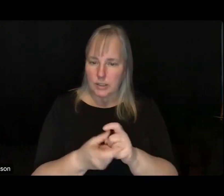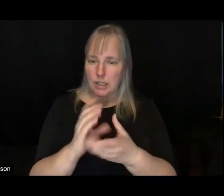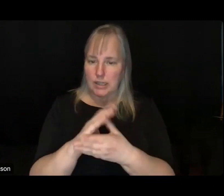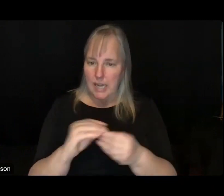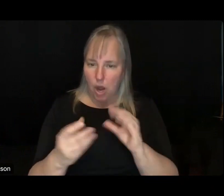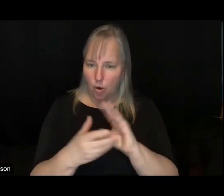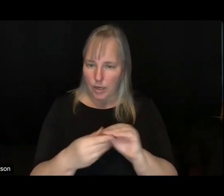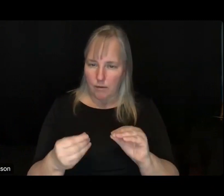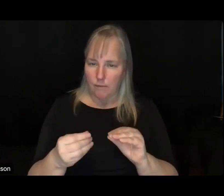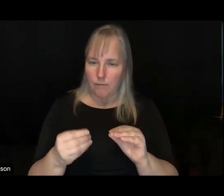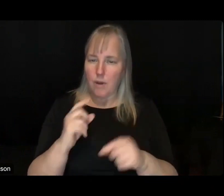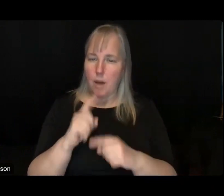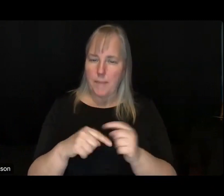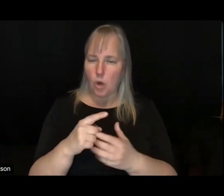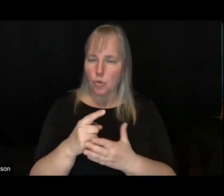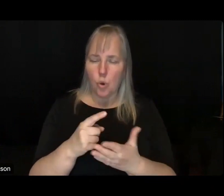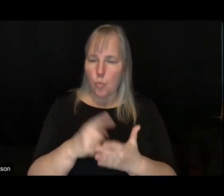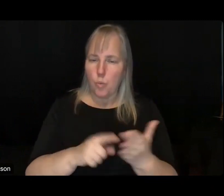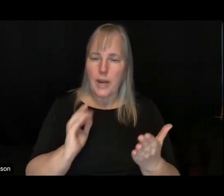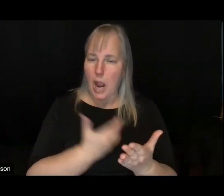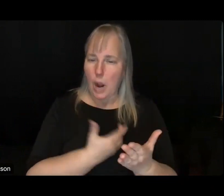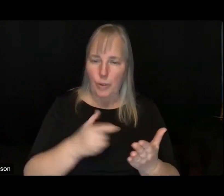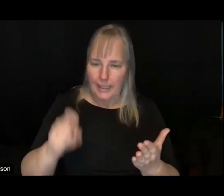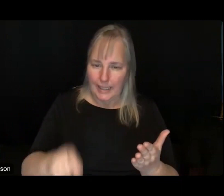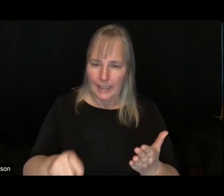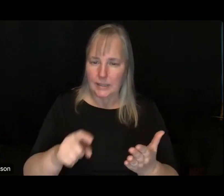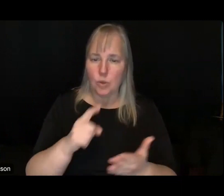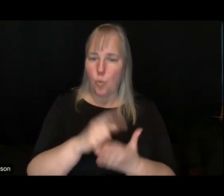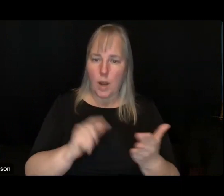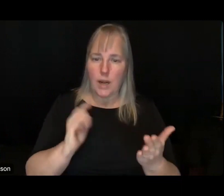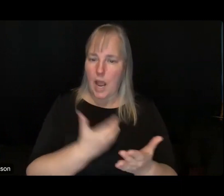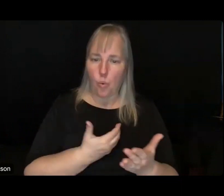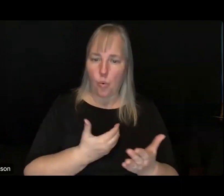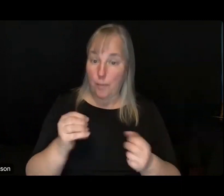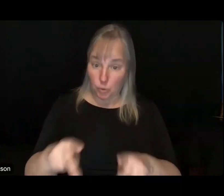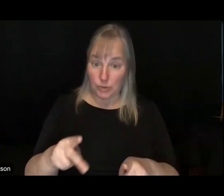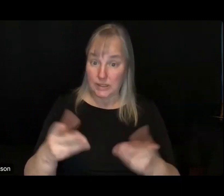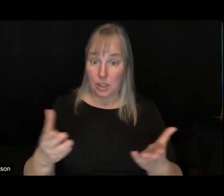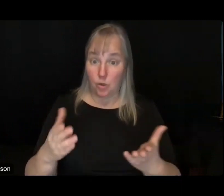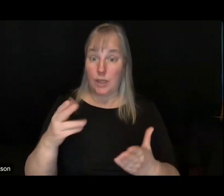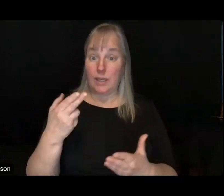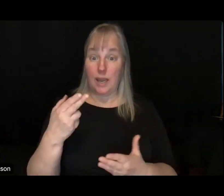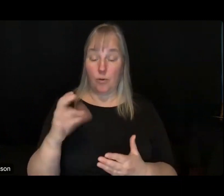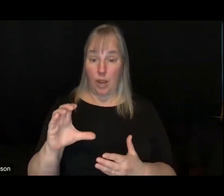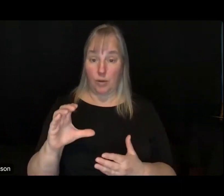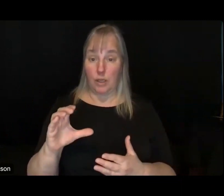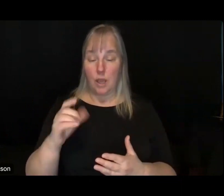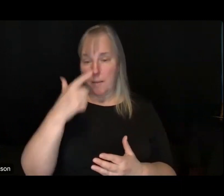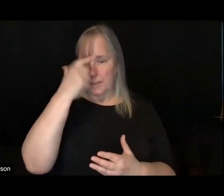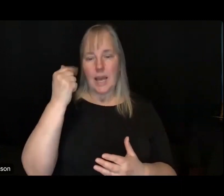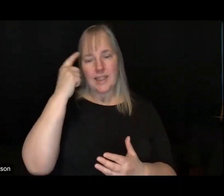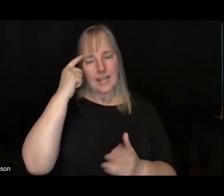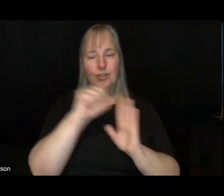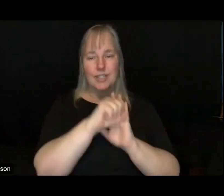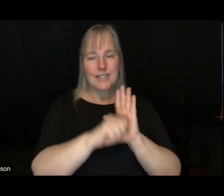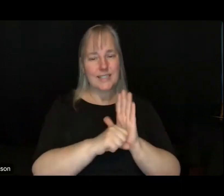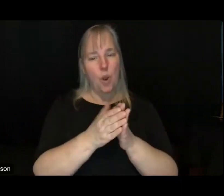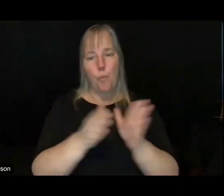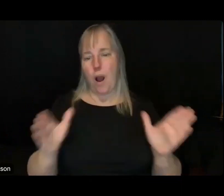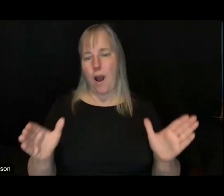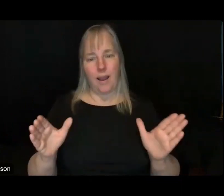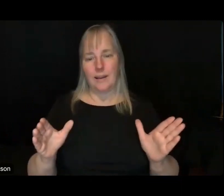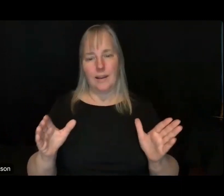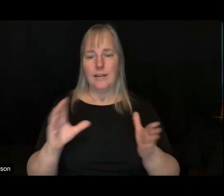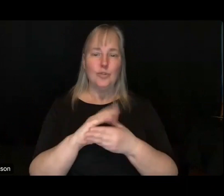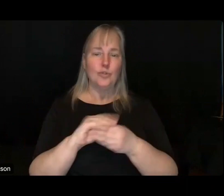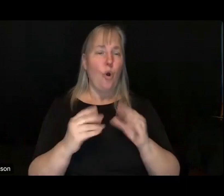the needs are and the opportunities are here in Howard County, because I think there's a statewide narrative that we're just fine here in Howard